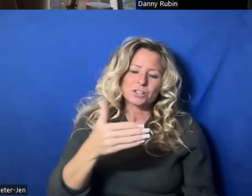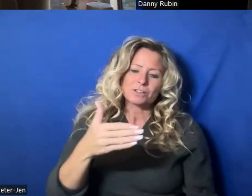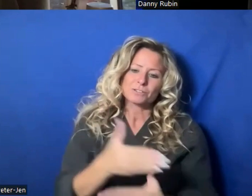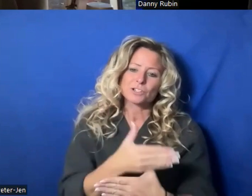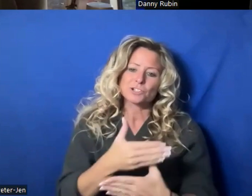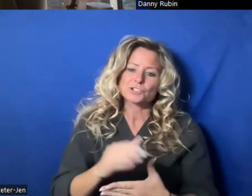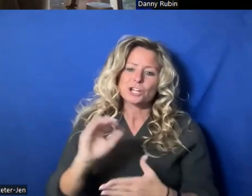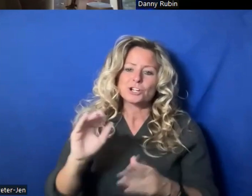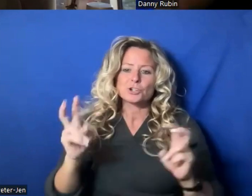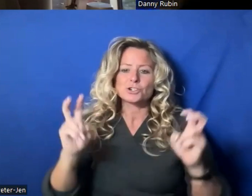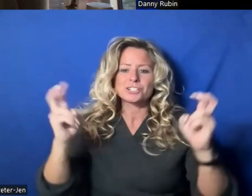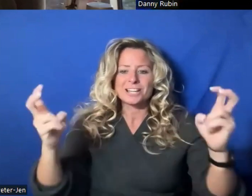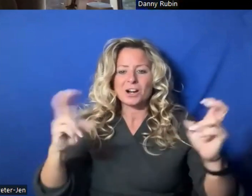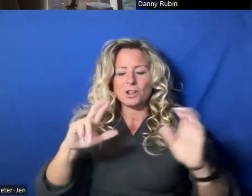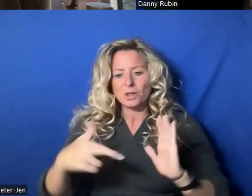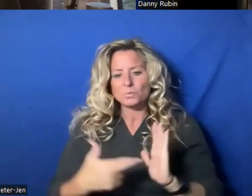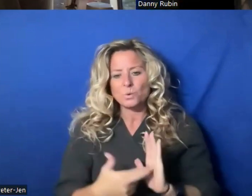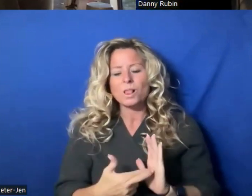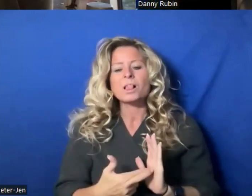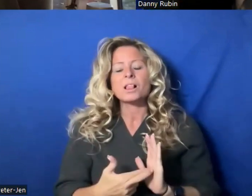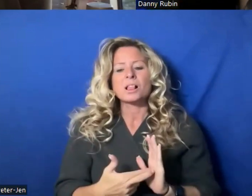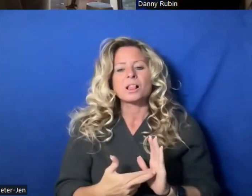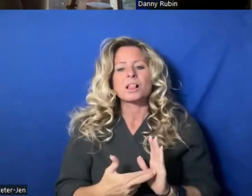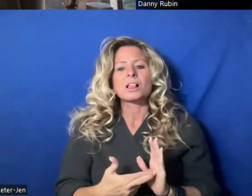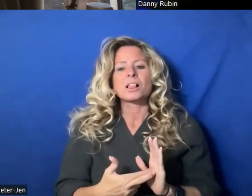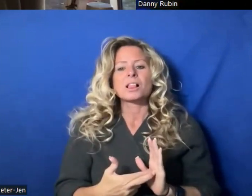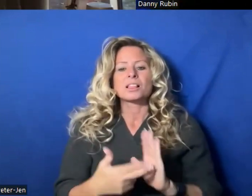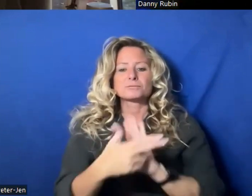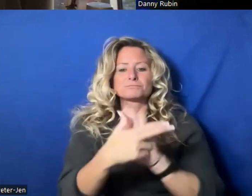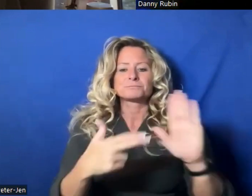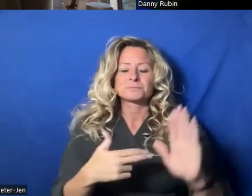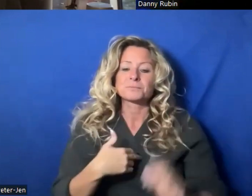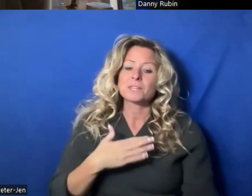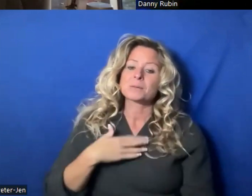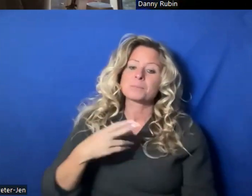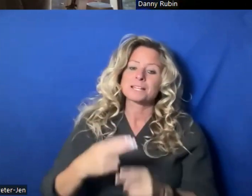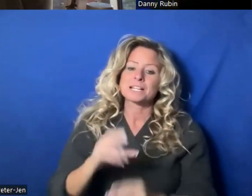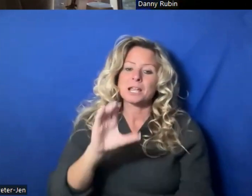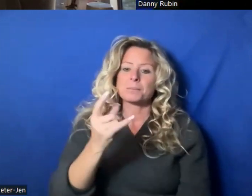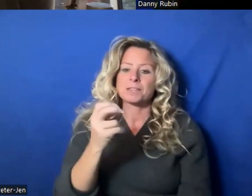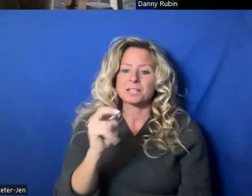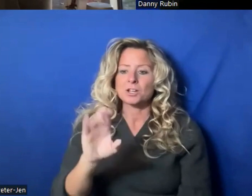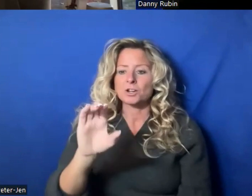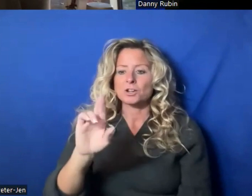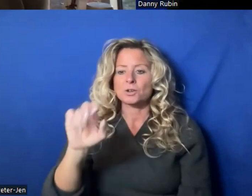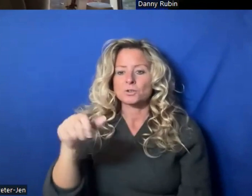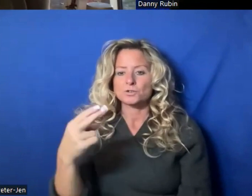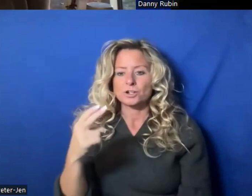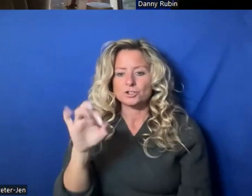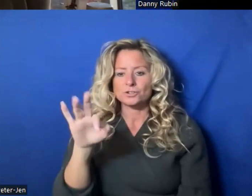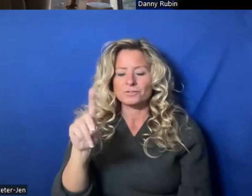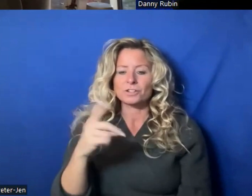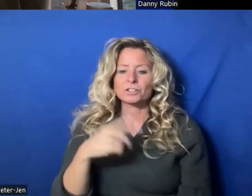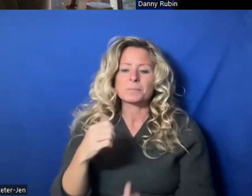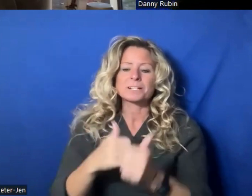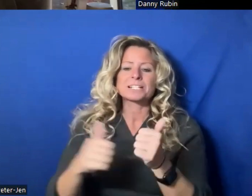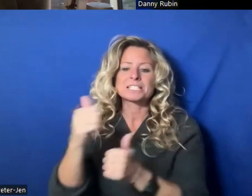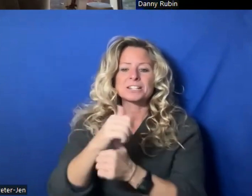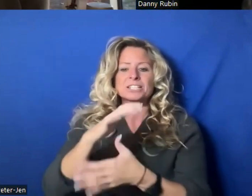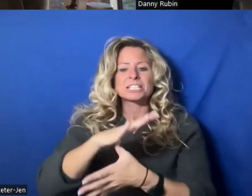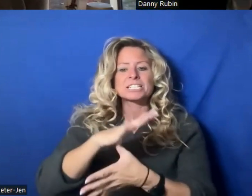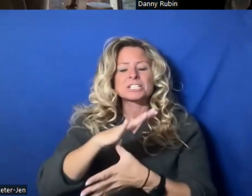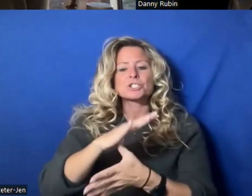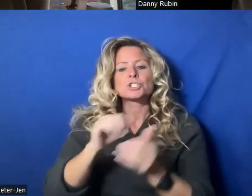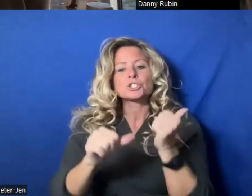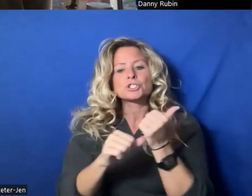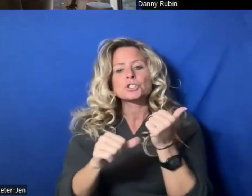your role, and then we'll get into the conversation. Awesome. So my name is Carolyn Crutchfield. I'm an executive senior associate athletics